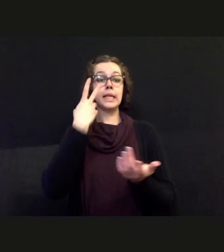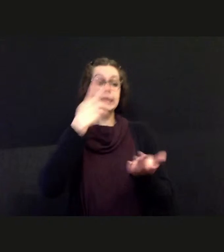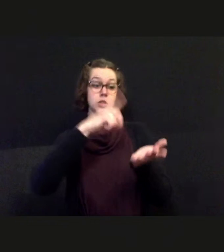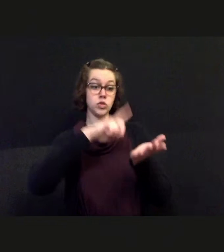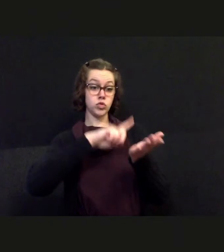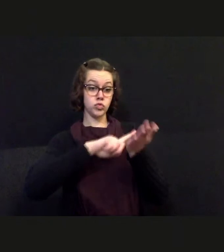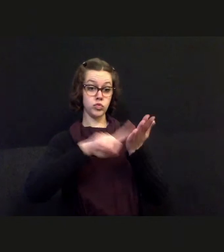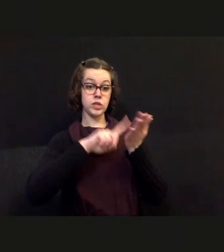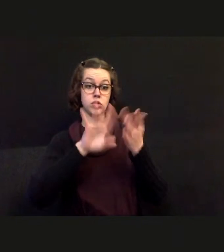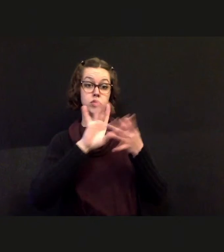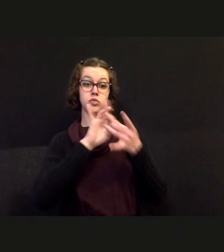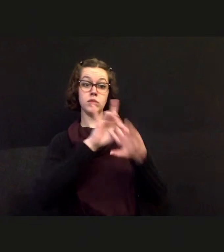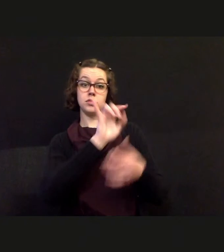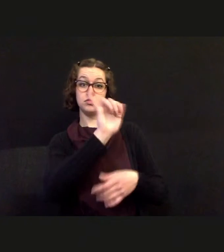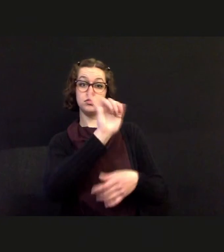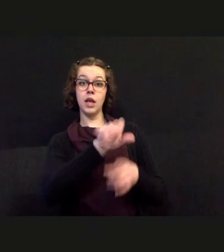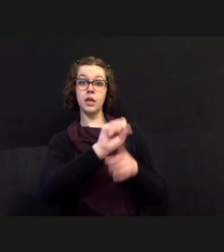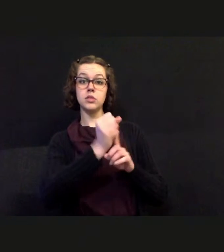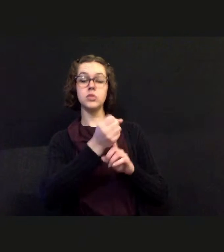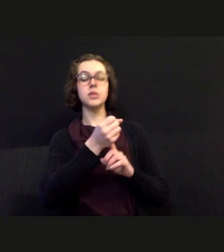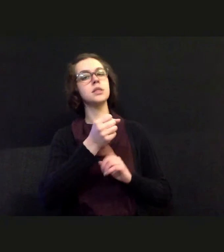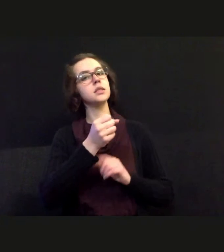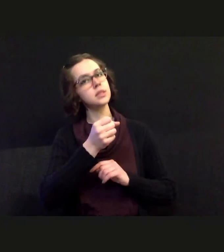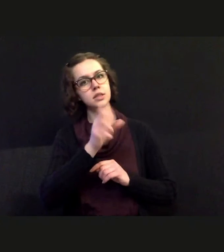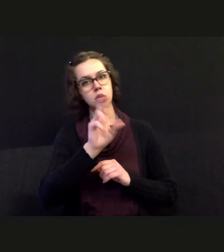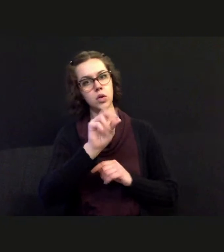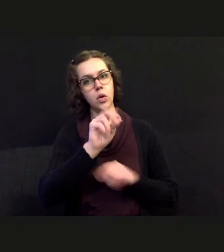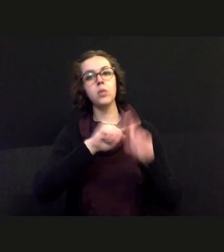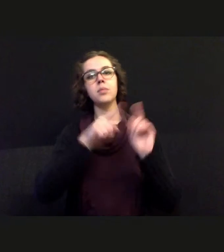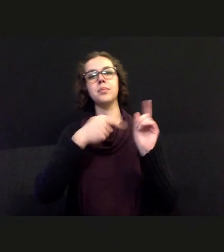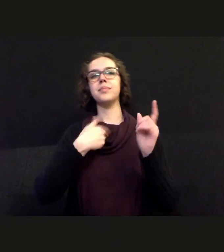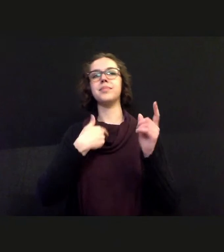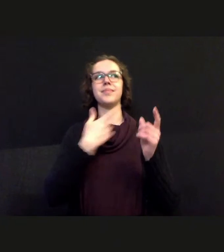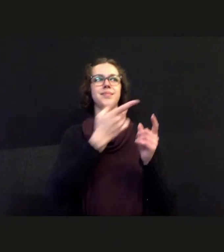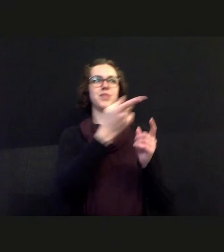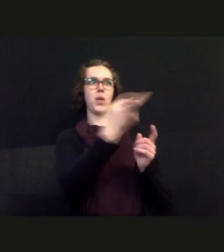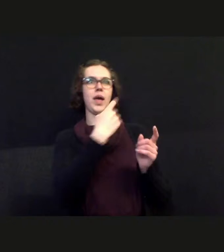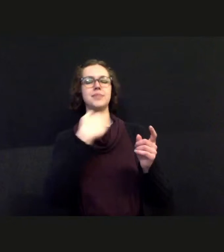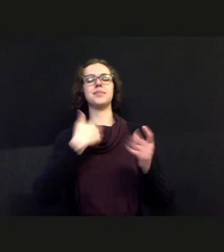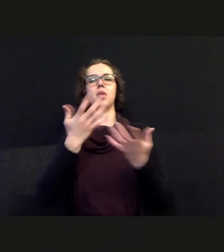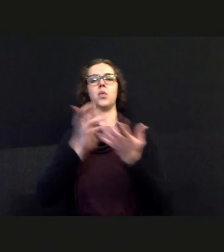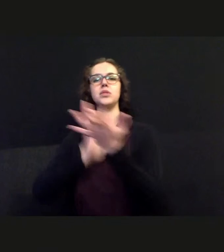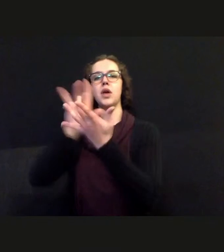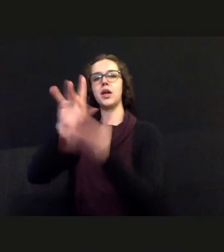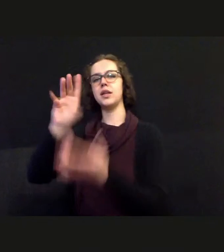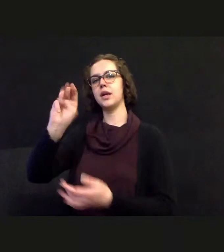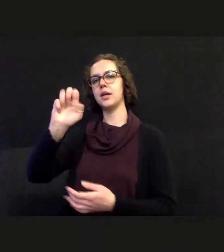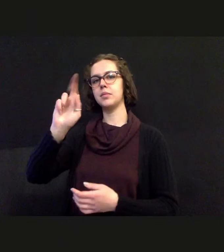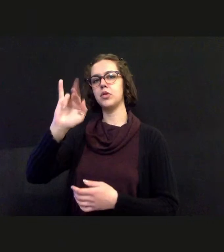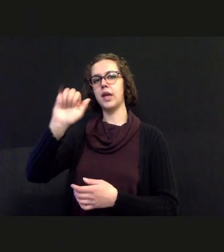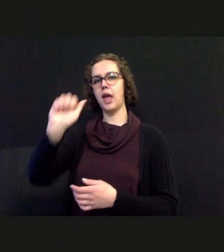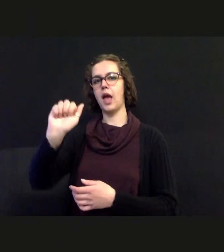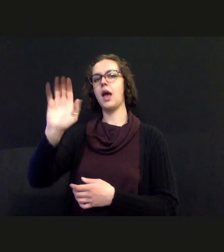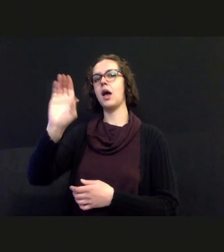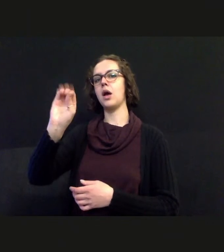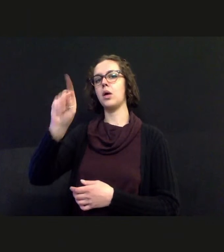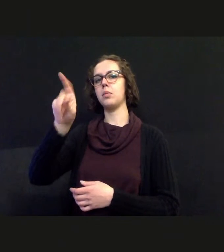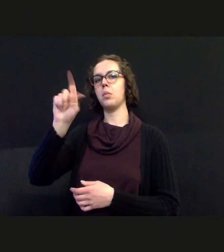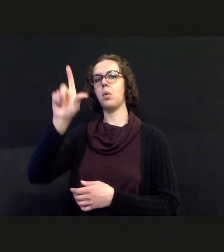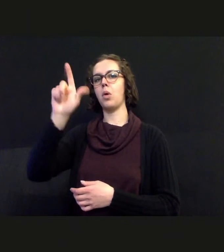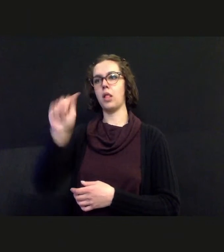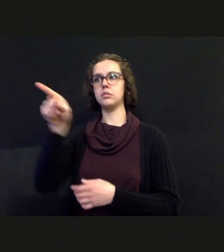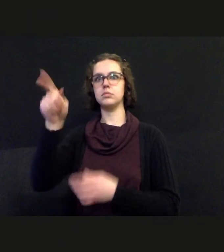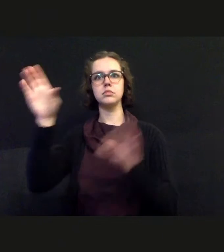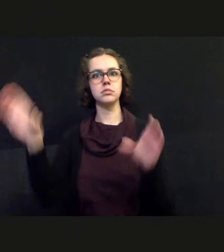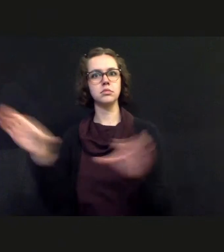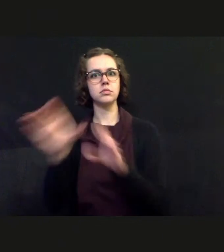there, but prompted by this, I'm going to be reaching out to Marie Coppola, who's one of the ones that has been most recently been doing